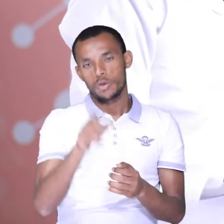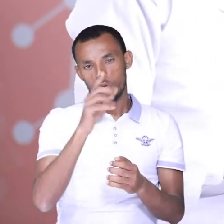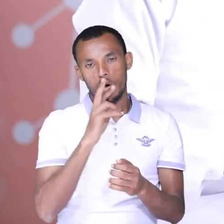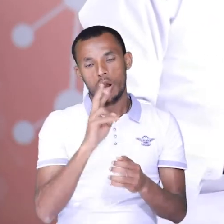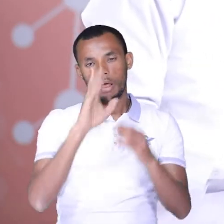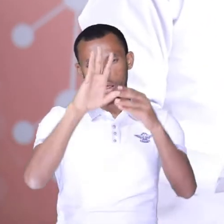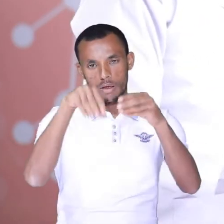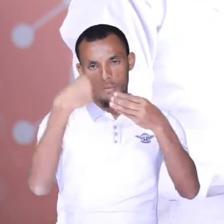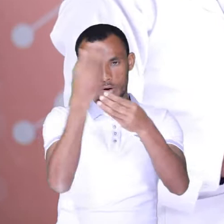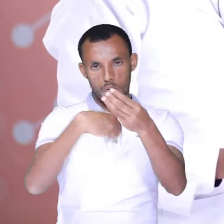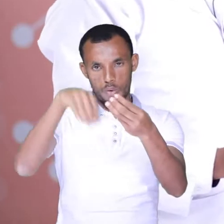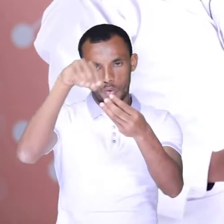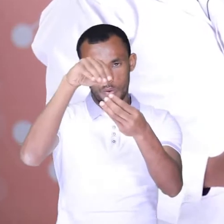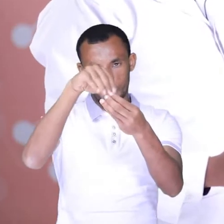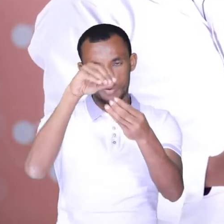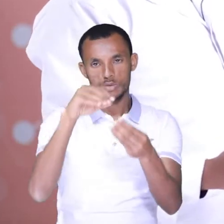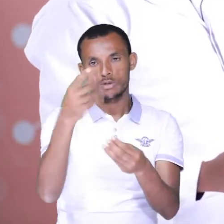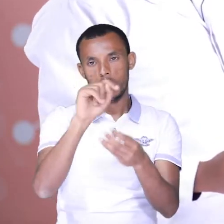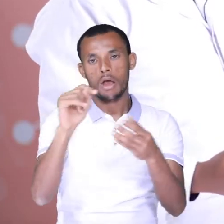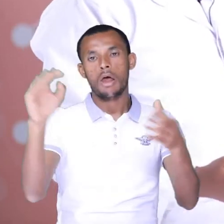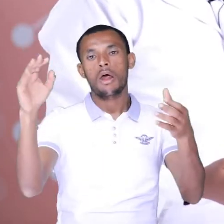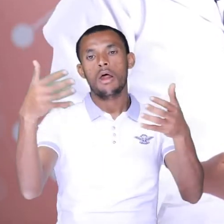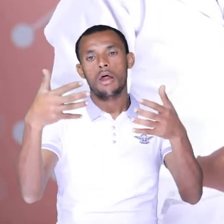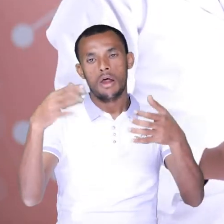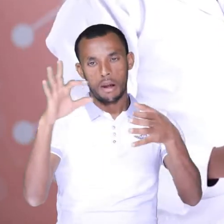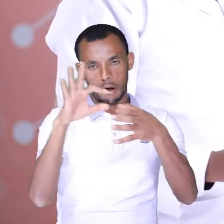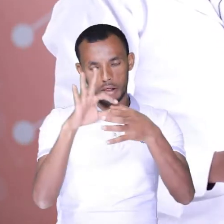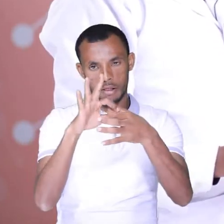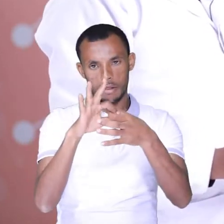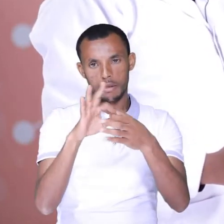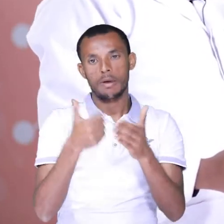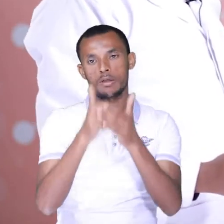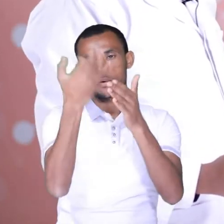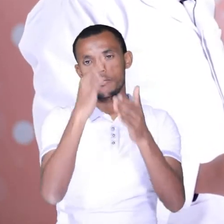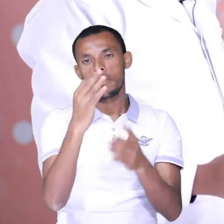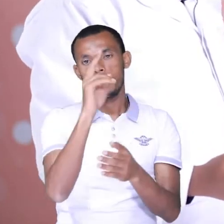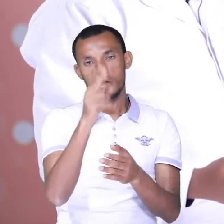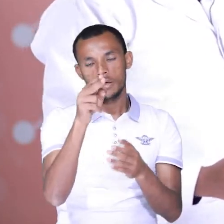You are given also that the relative atomic mass of each element in the bracket.